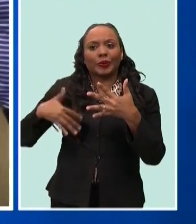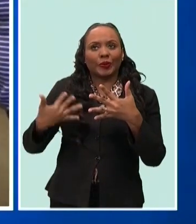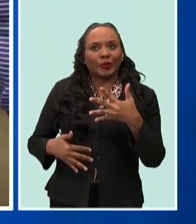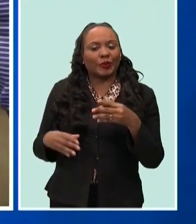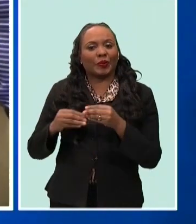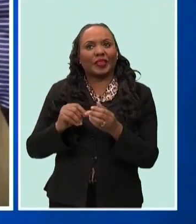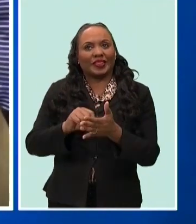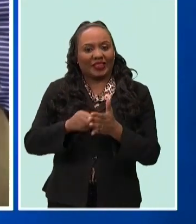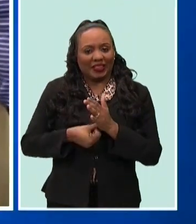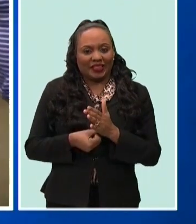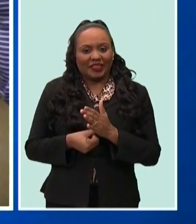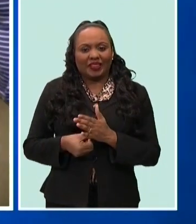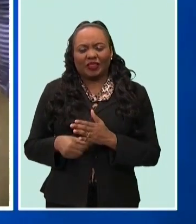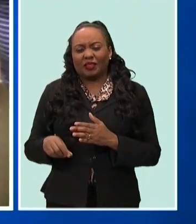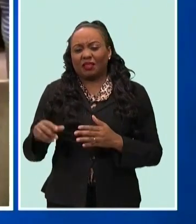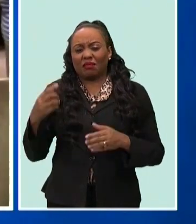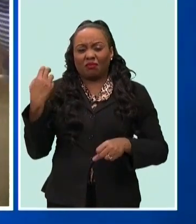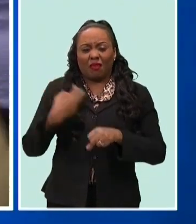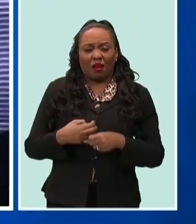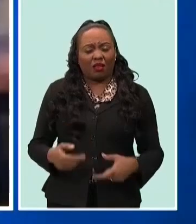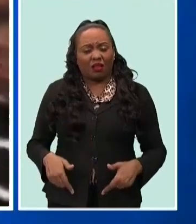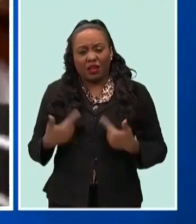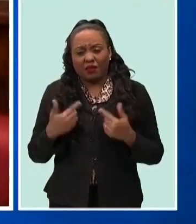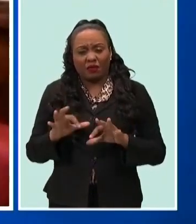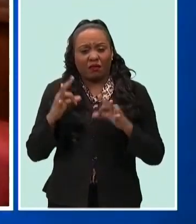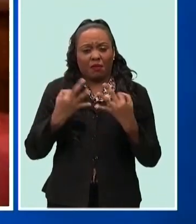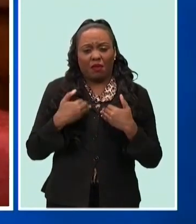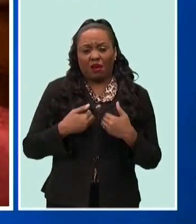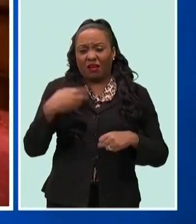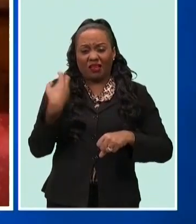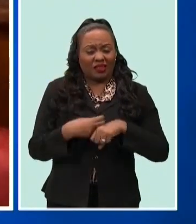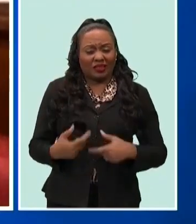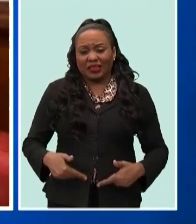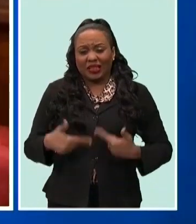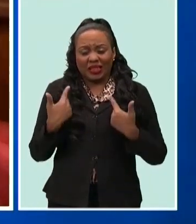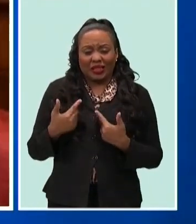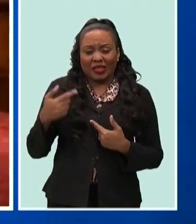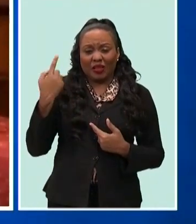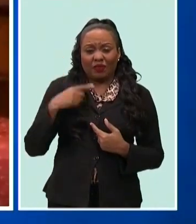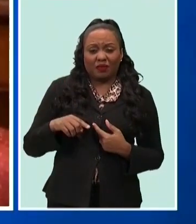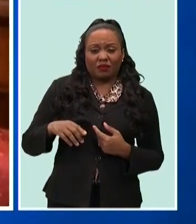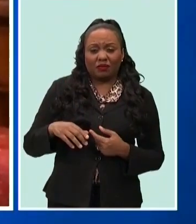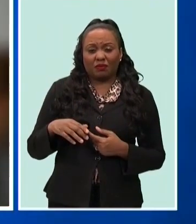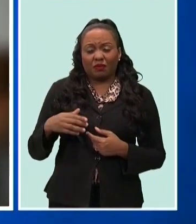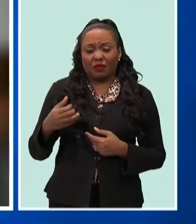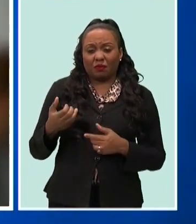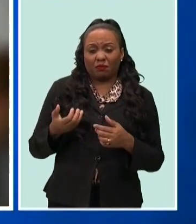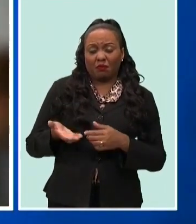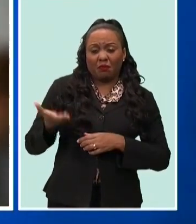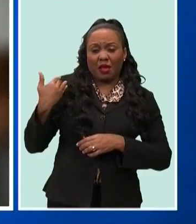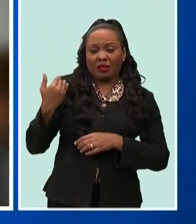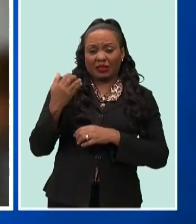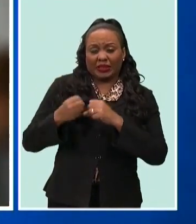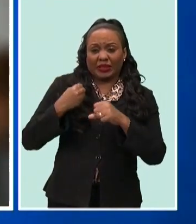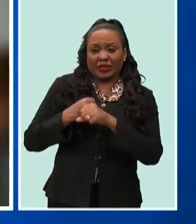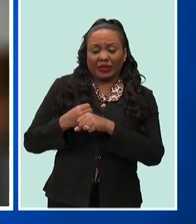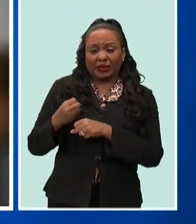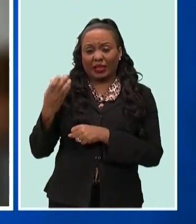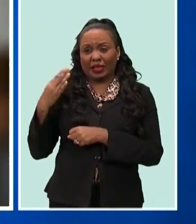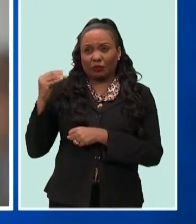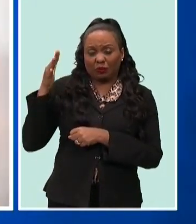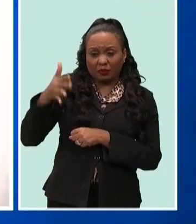impressive when you consider the hardships Dylan and his family have had to endure over the last couple of years, including younger twin brothers